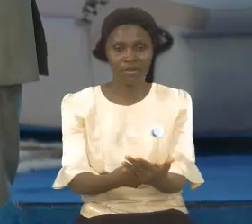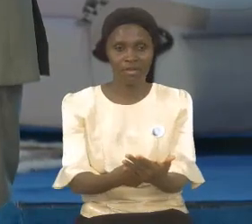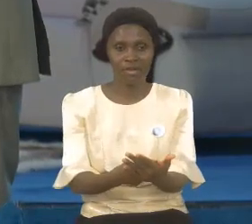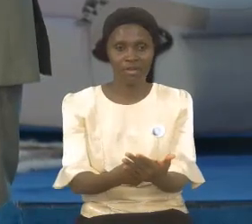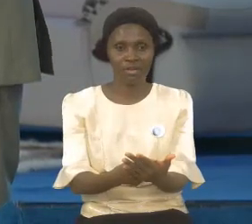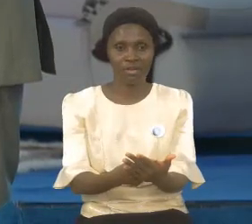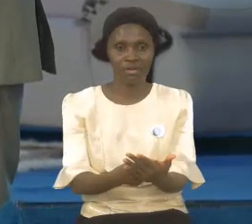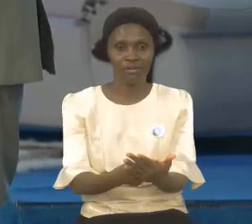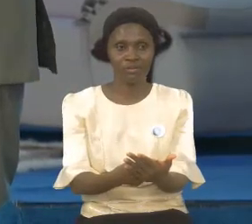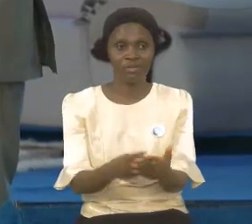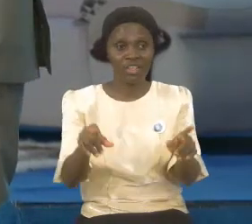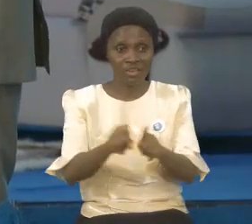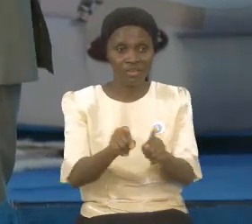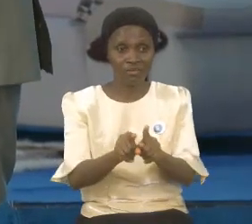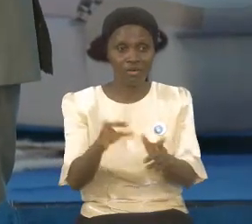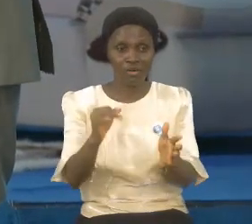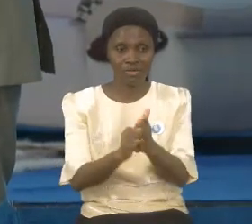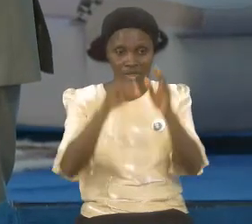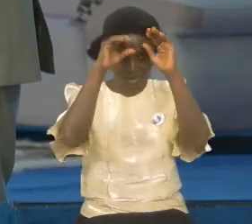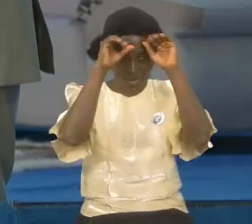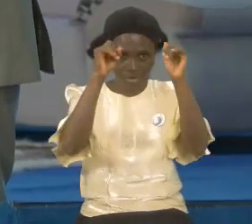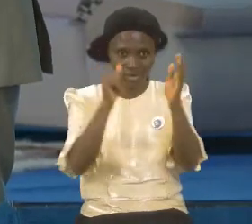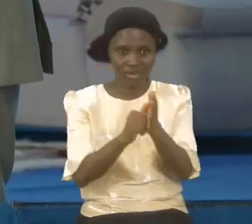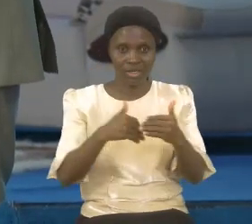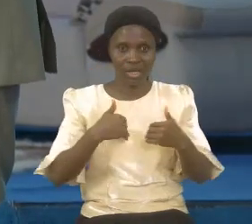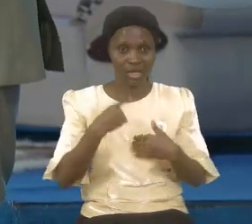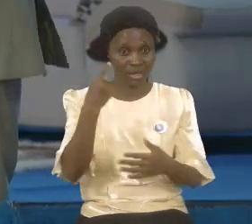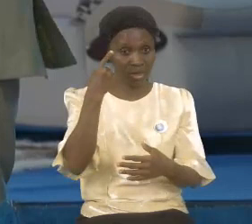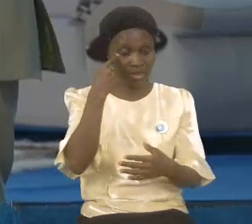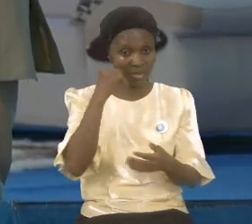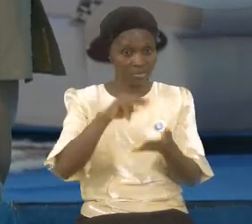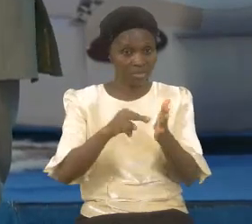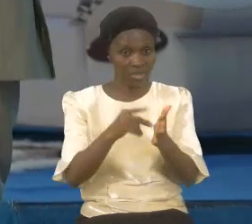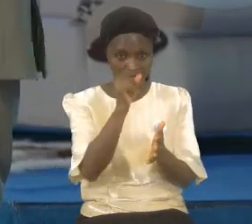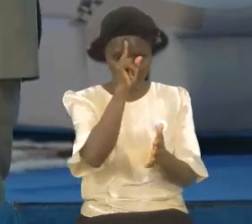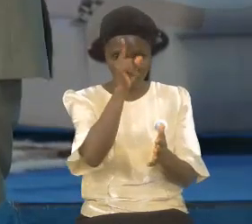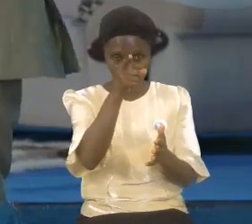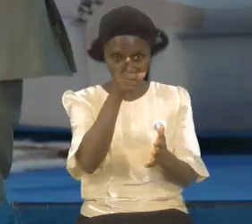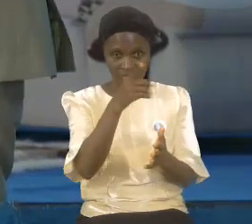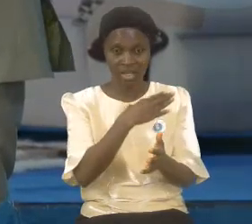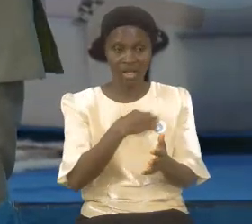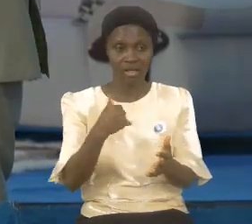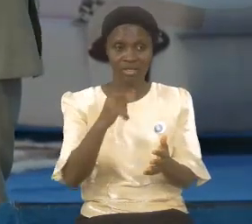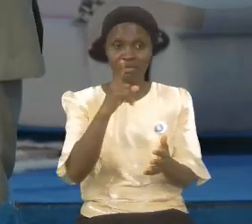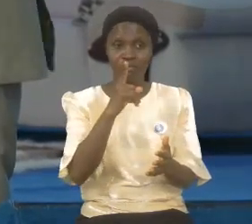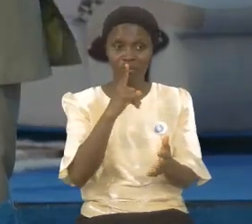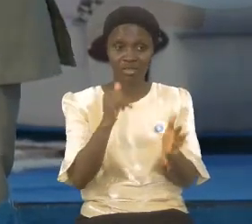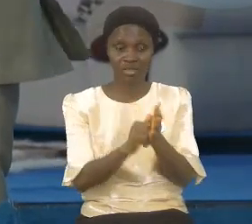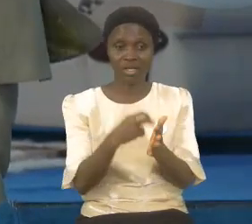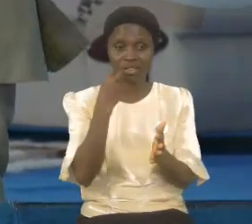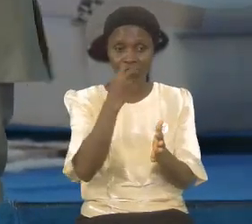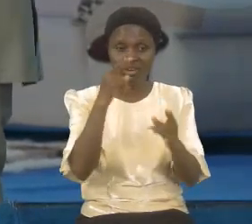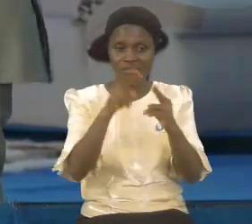of that horn that had eyes, intelligence, and a mouth that spoke very